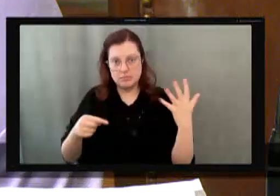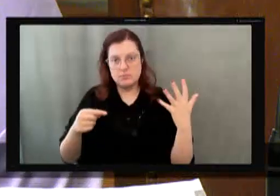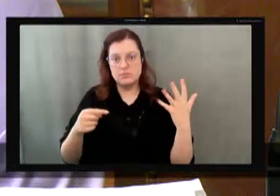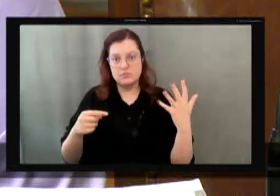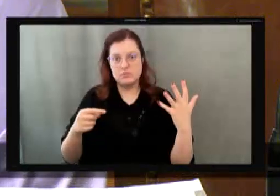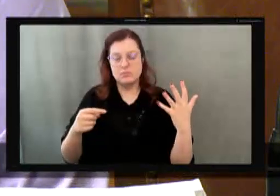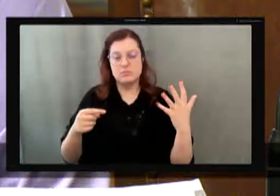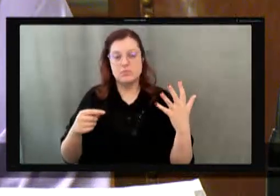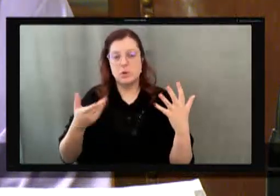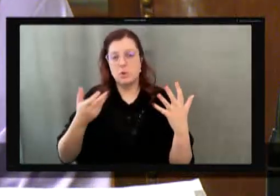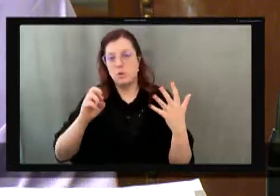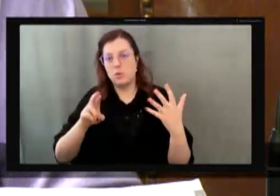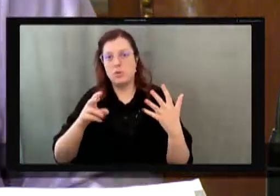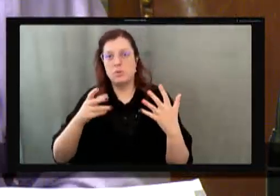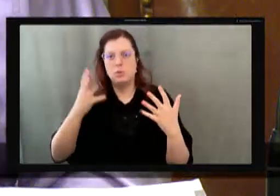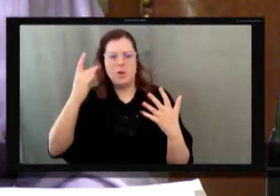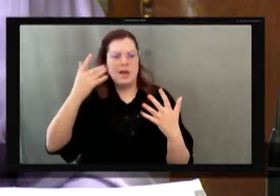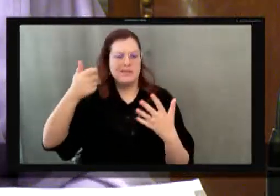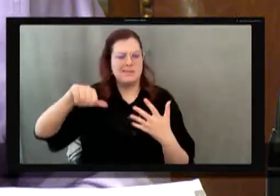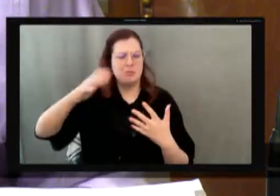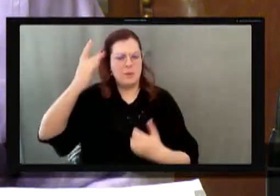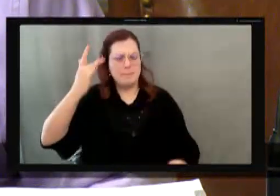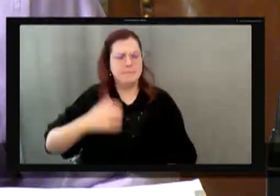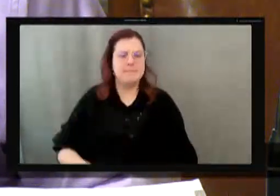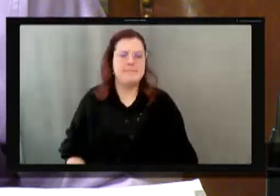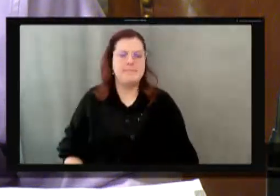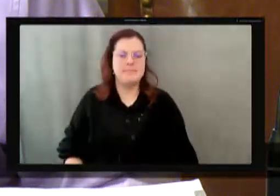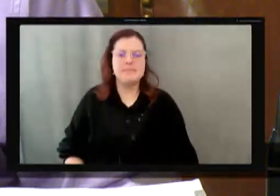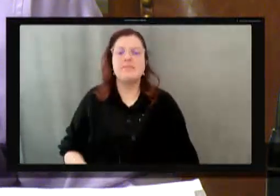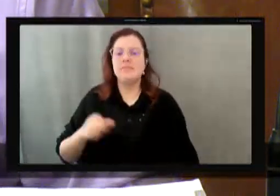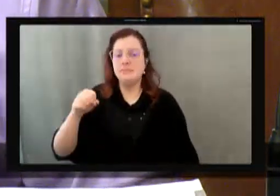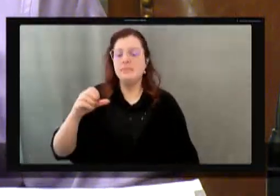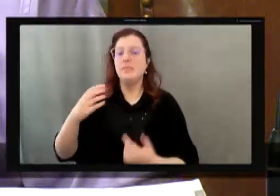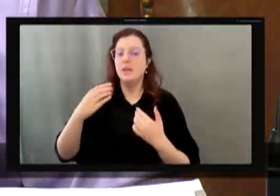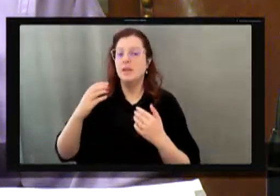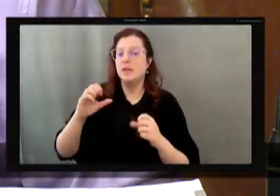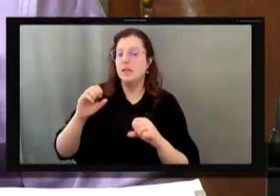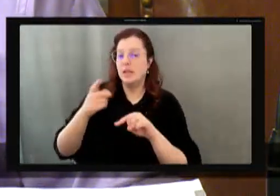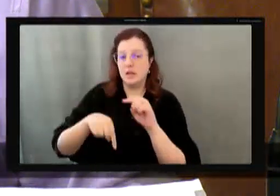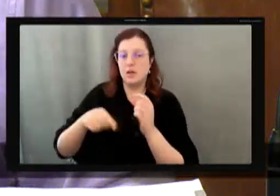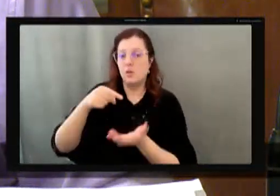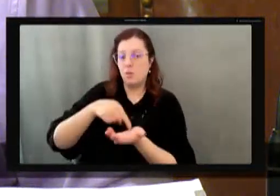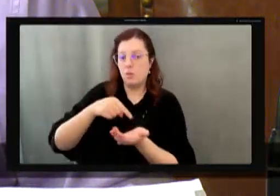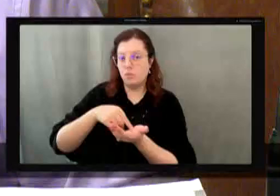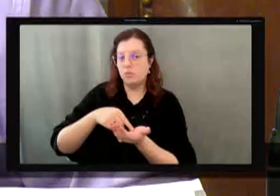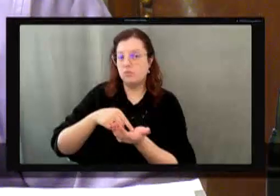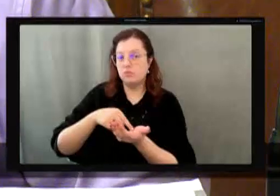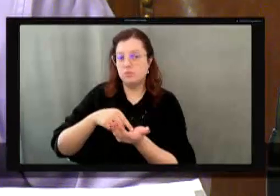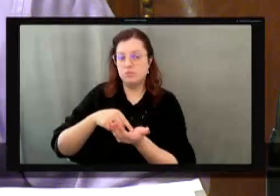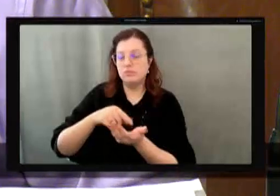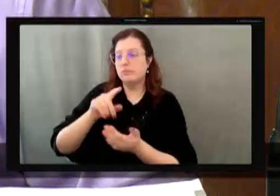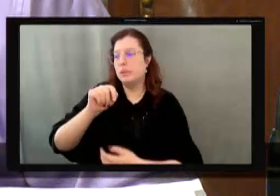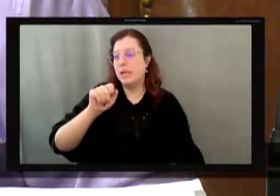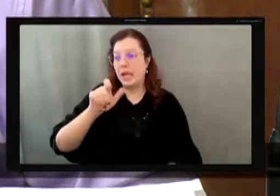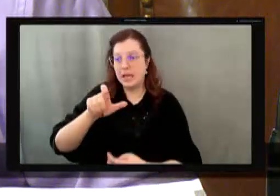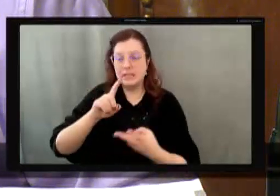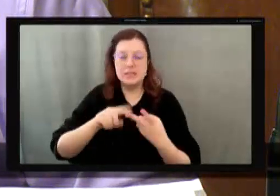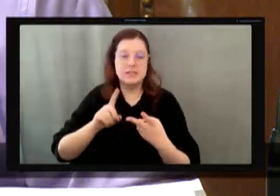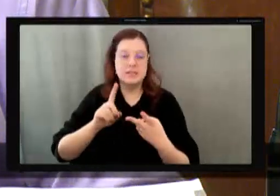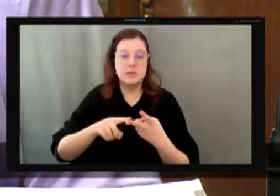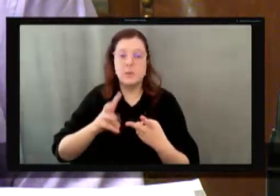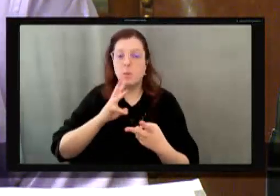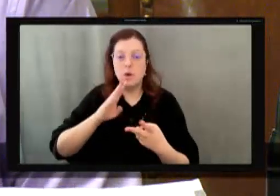the criteria is you can't owe anything municipal to the city of Pittsburgh, so that's outstanding taxes, water bills,